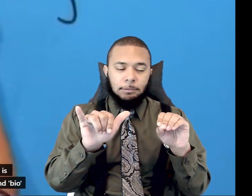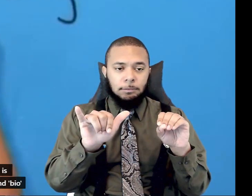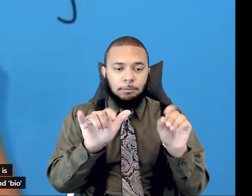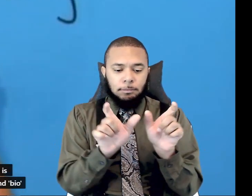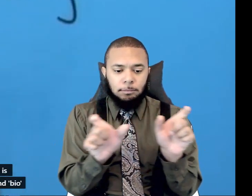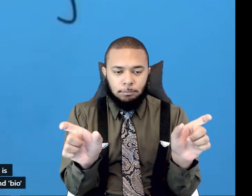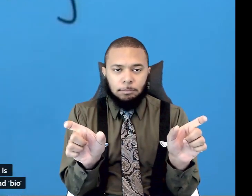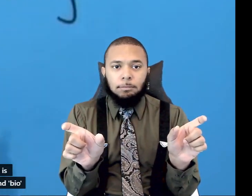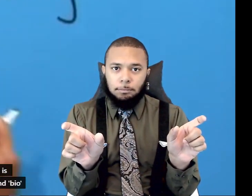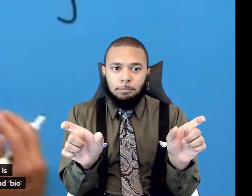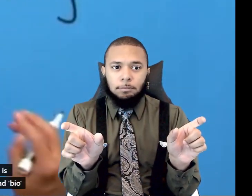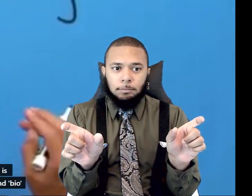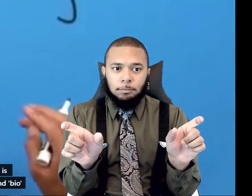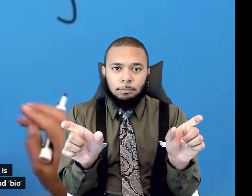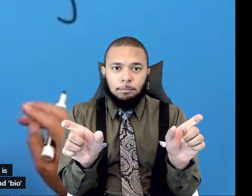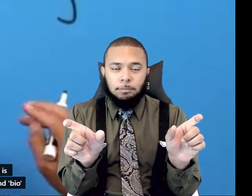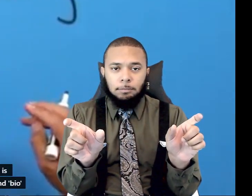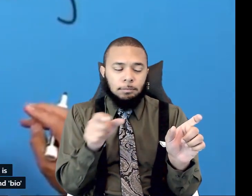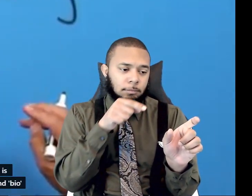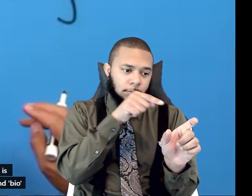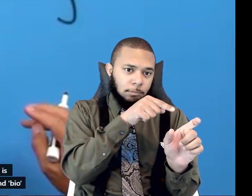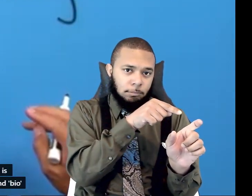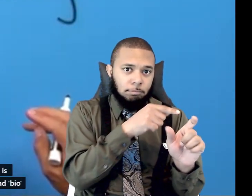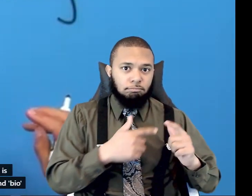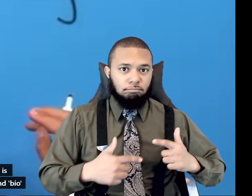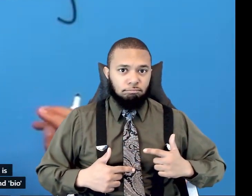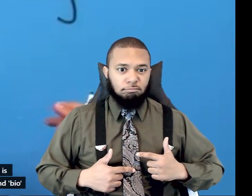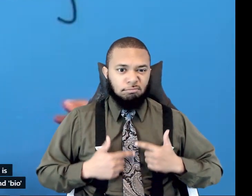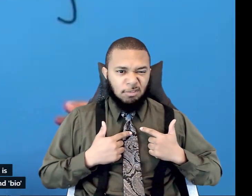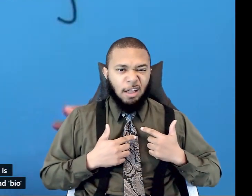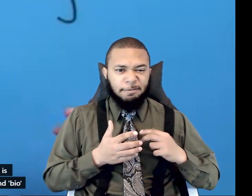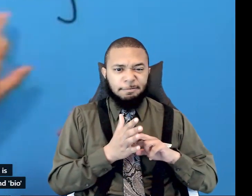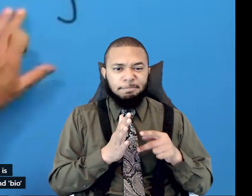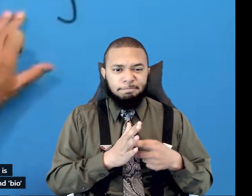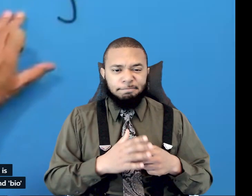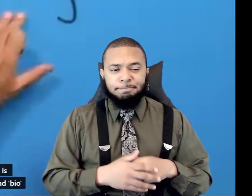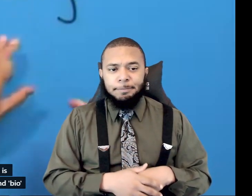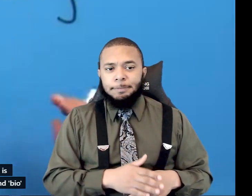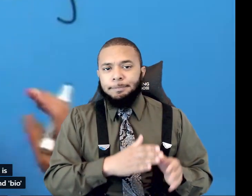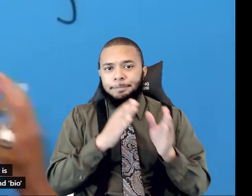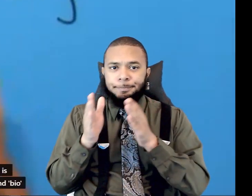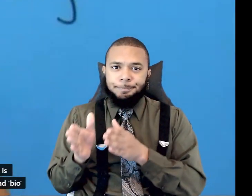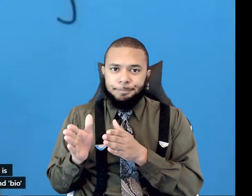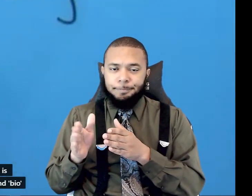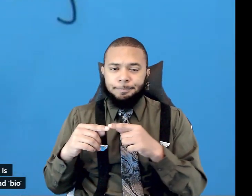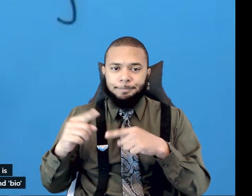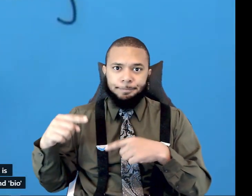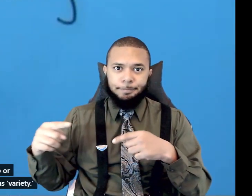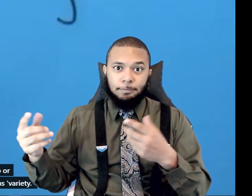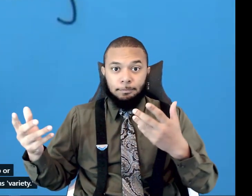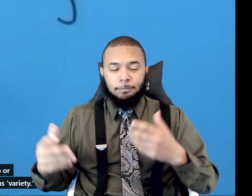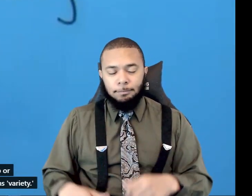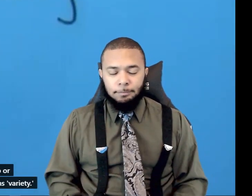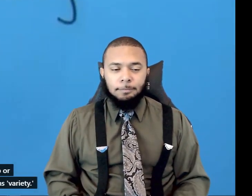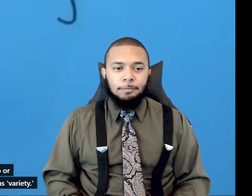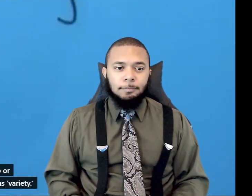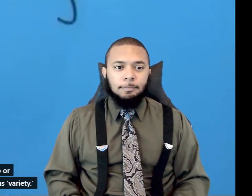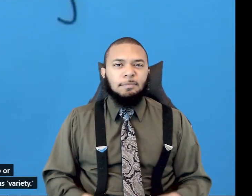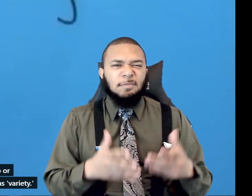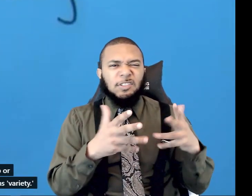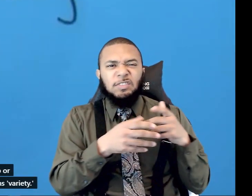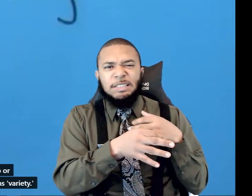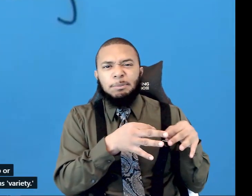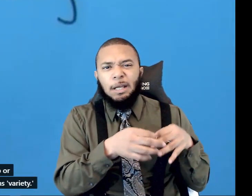into two words, bio, which is our prefix, and then diversity. And bio we've defined before,